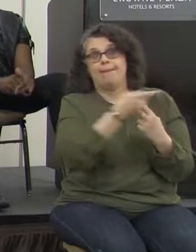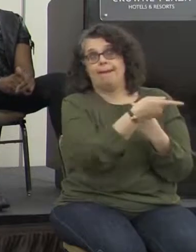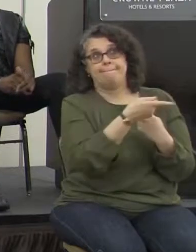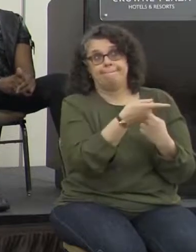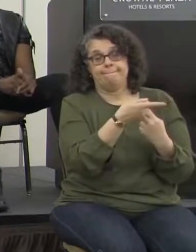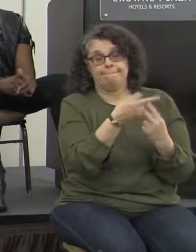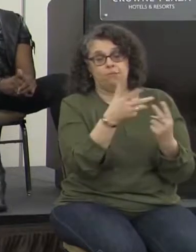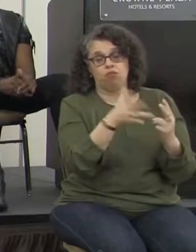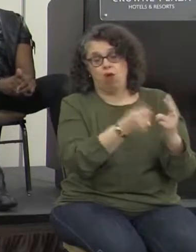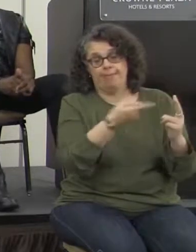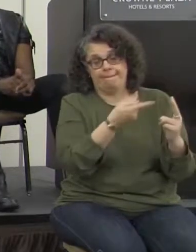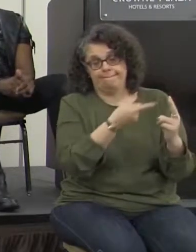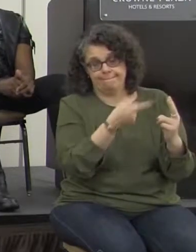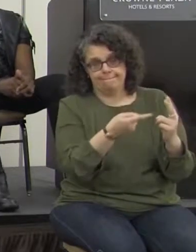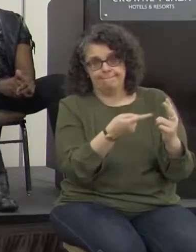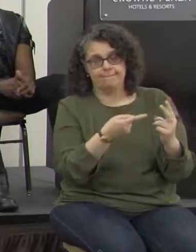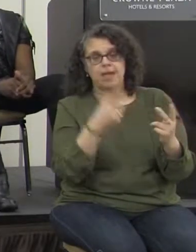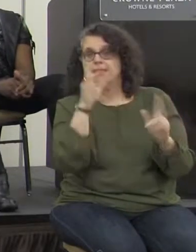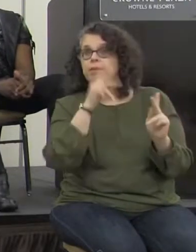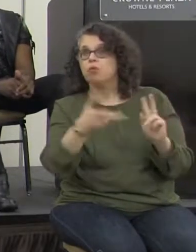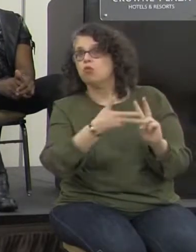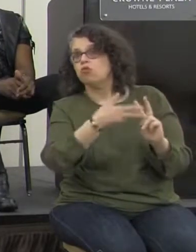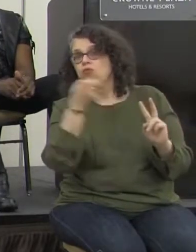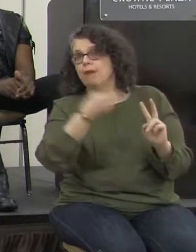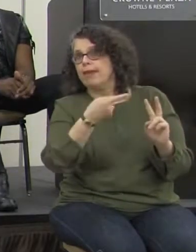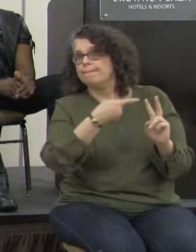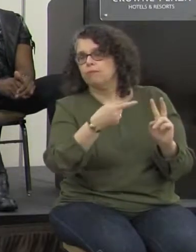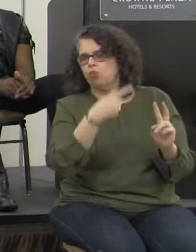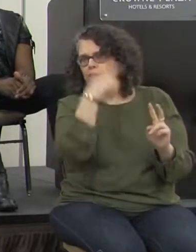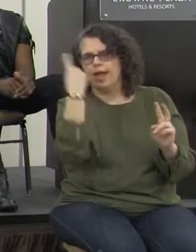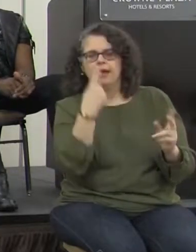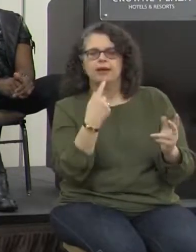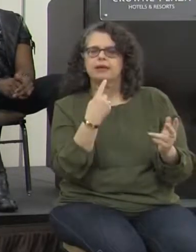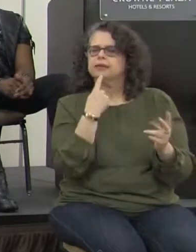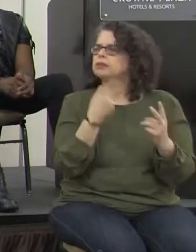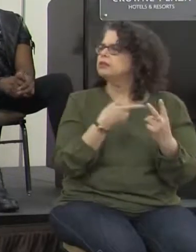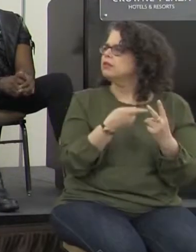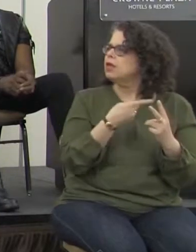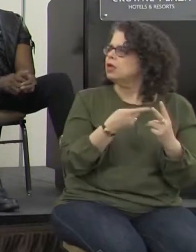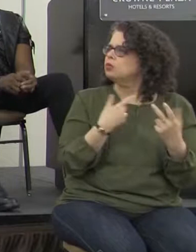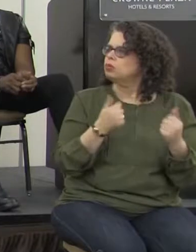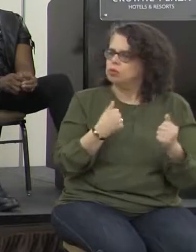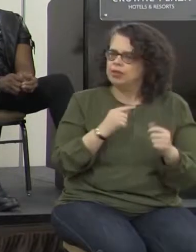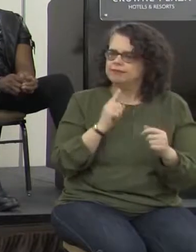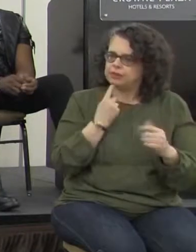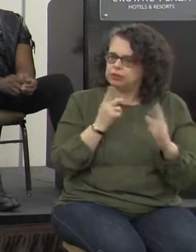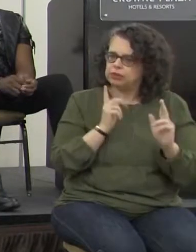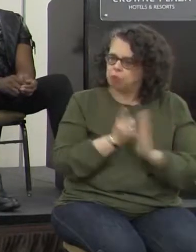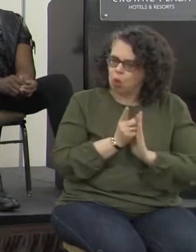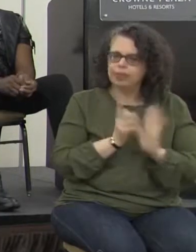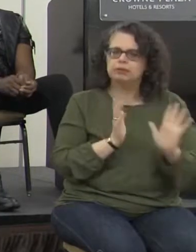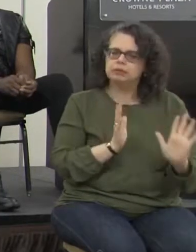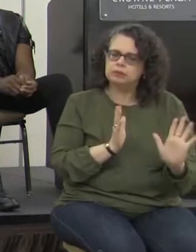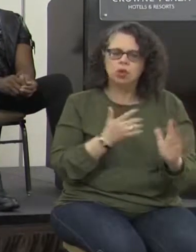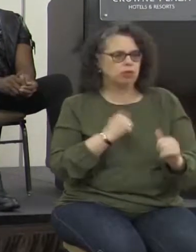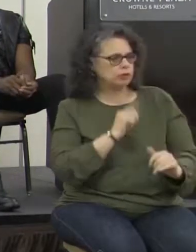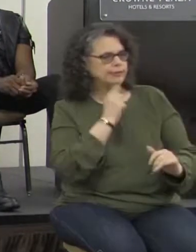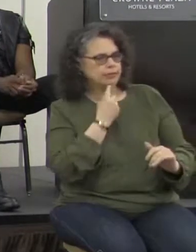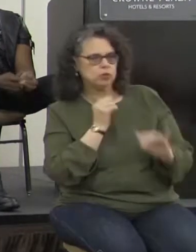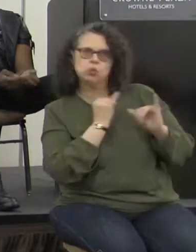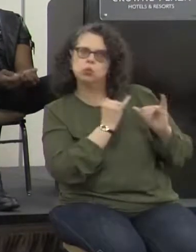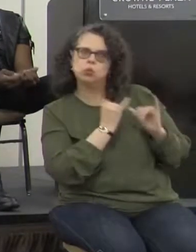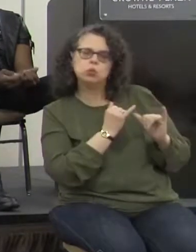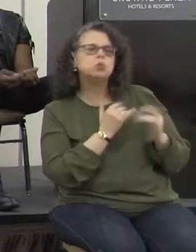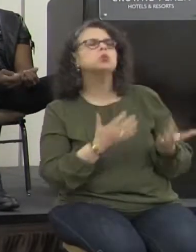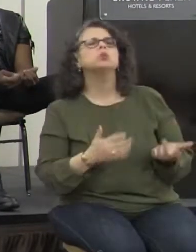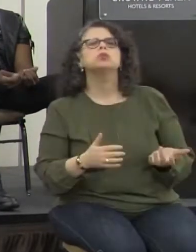the guys that robbed them happened to be black. So they said, they were trying to have like a serious moment. So, I tried to be serious about it. And they said,